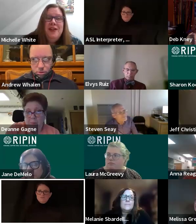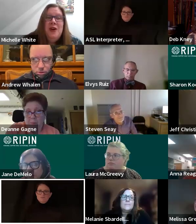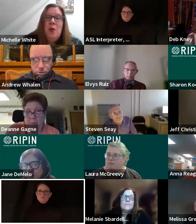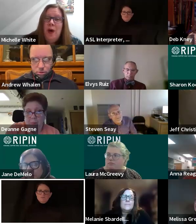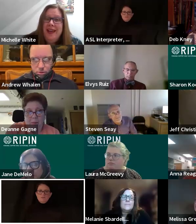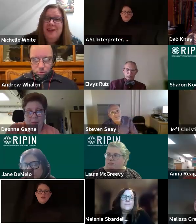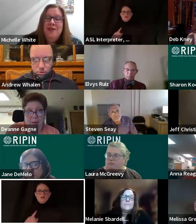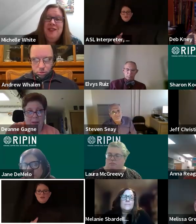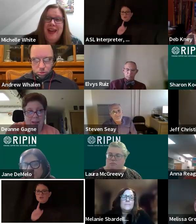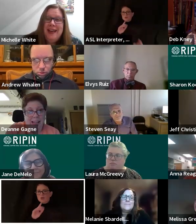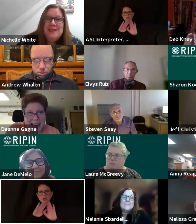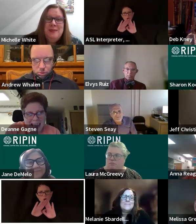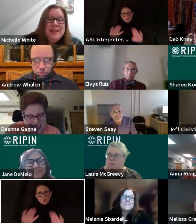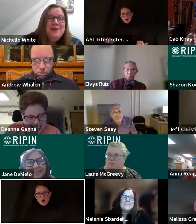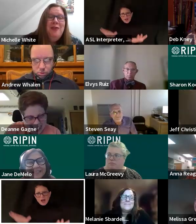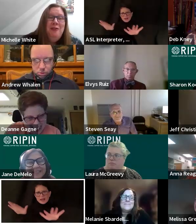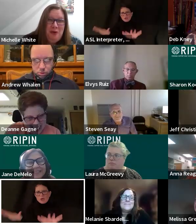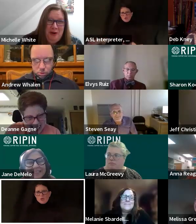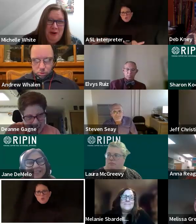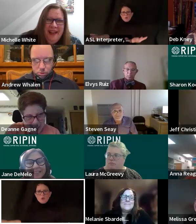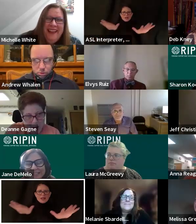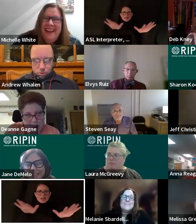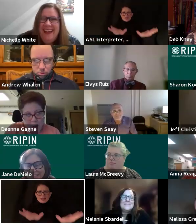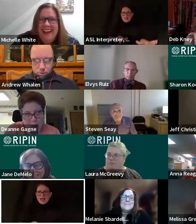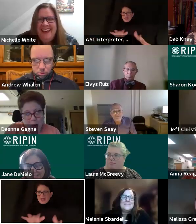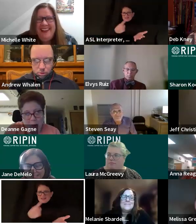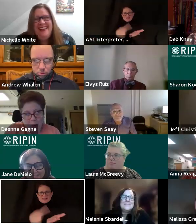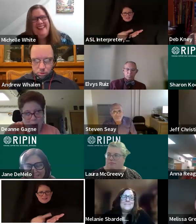This is a very quiet, relaxed, Group. peaceful forum.